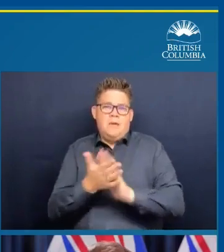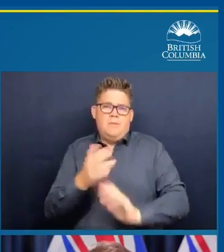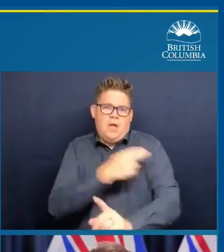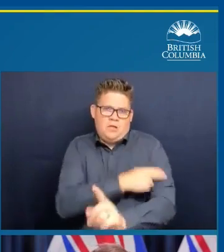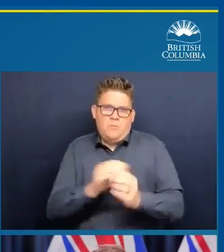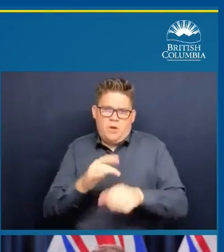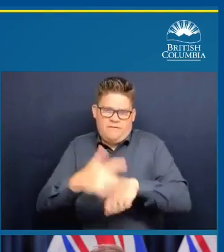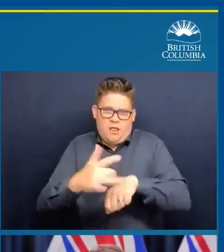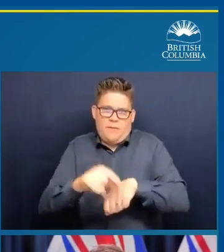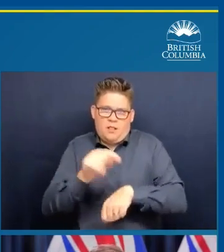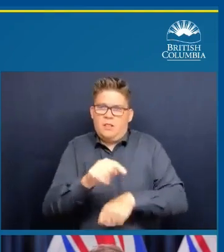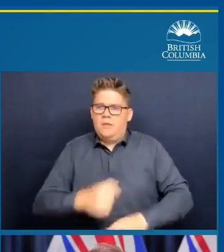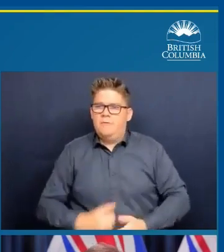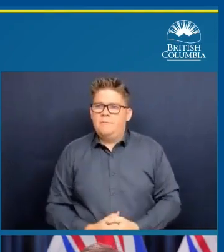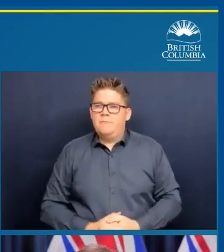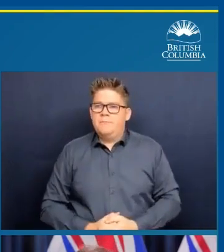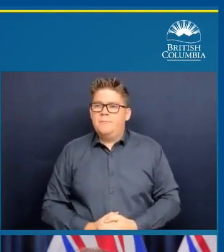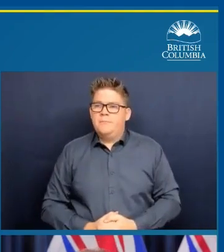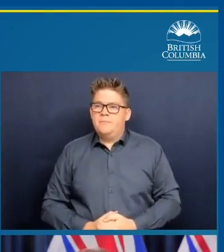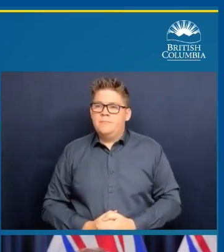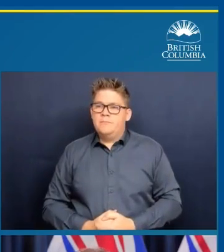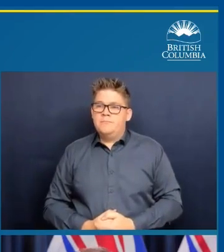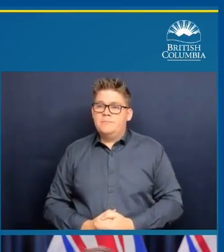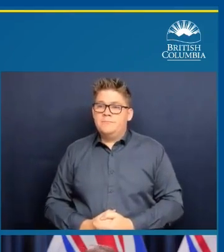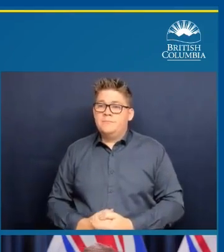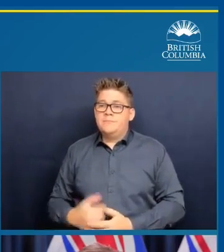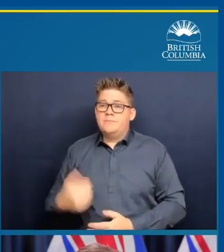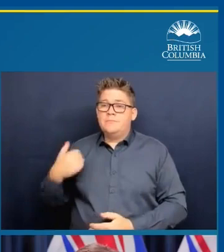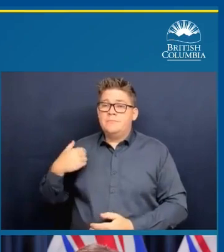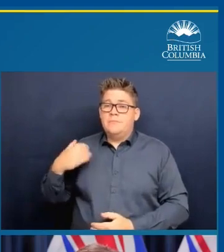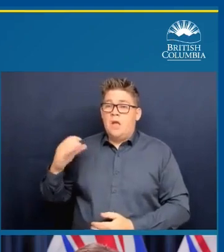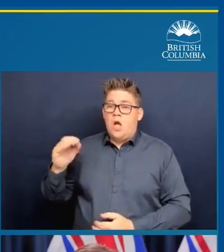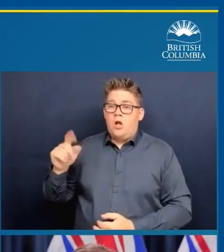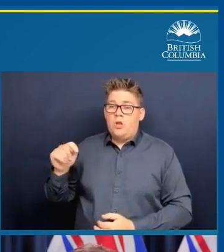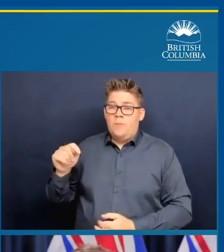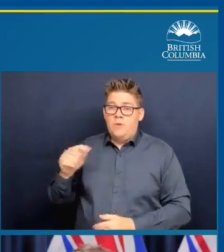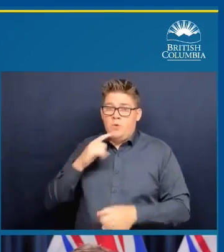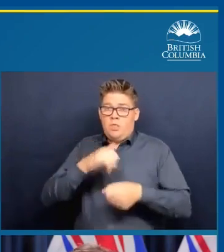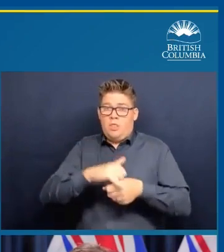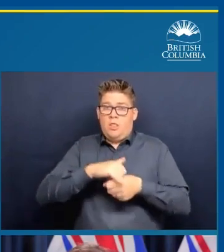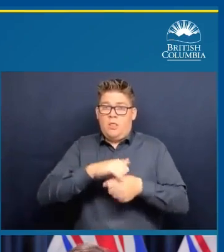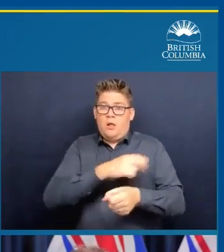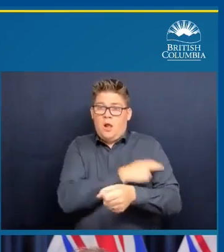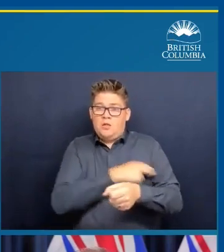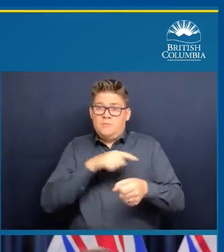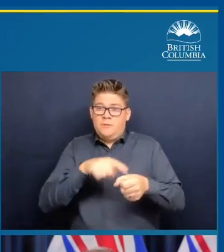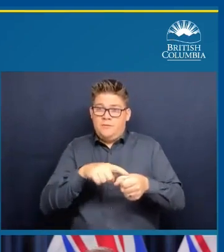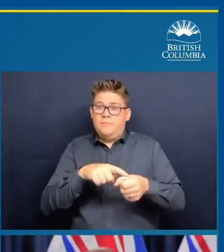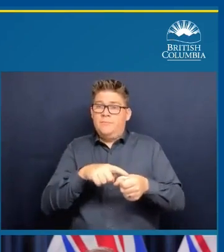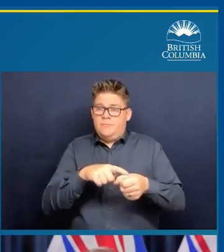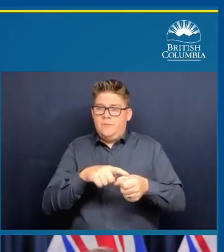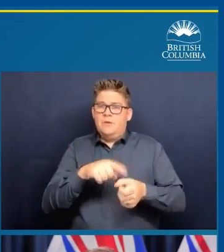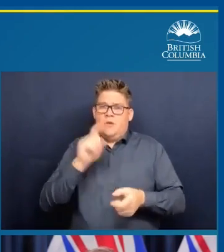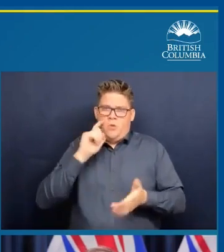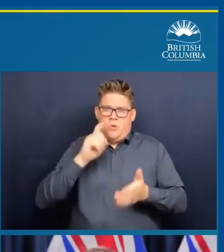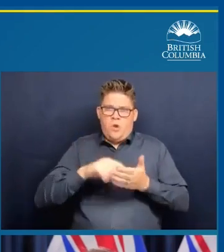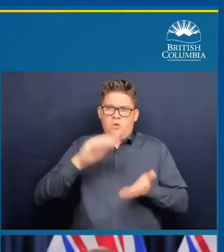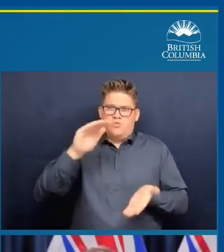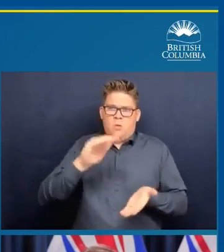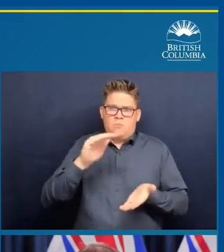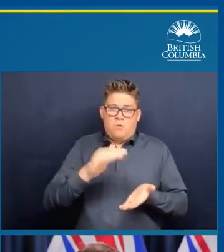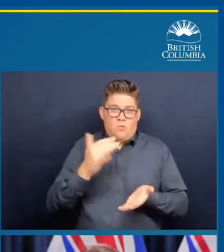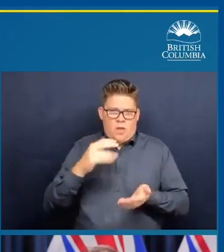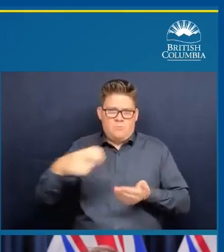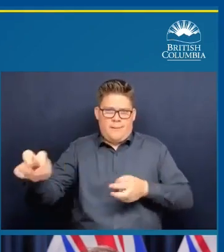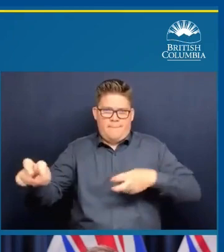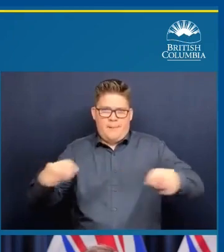of ALC patients as a percentage of occupied beds that is decreased. And we have specific measures that we've put in